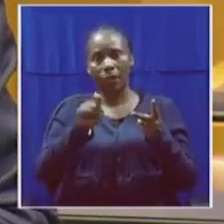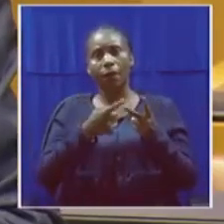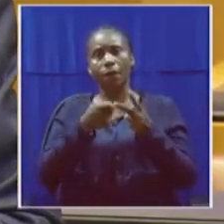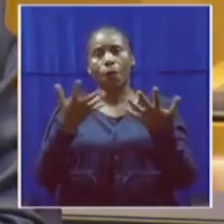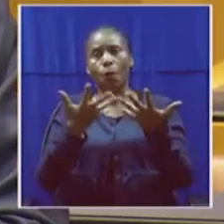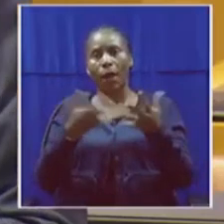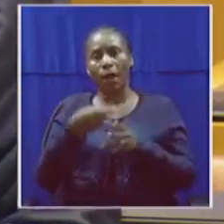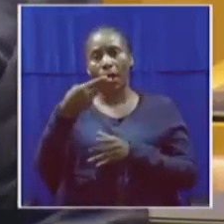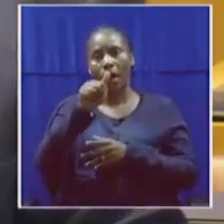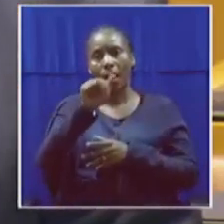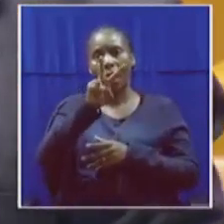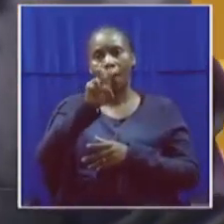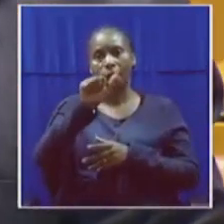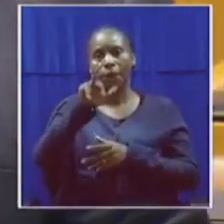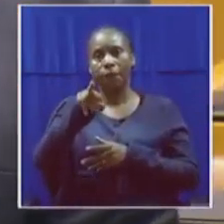Honorable Shivambu.